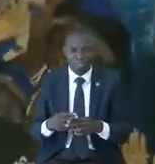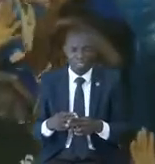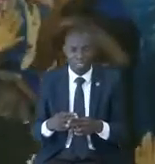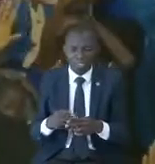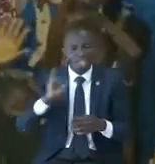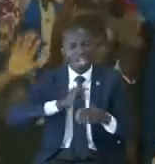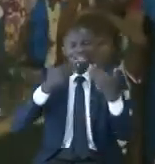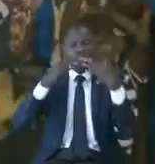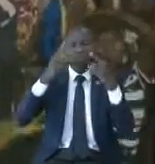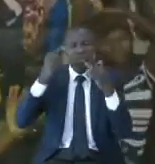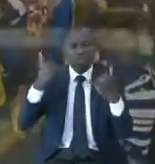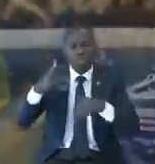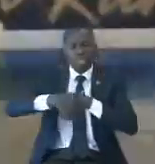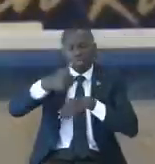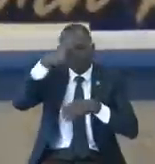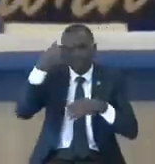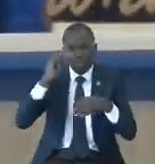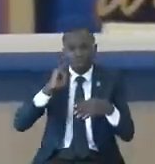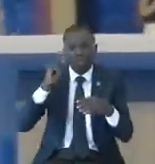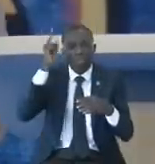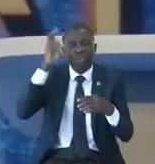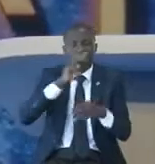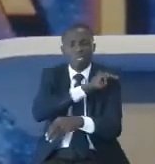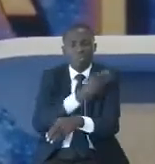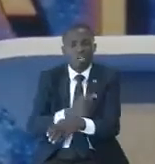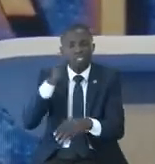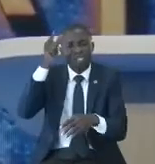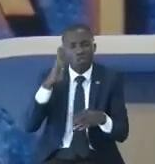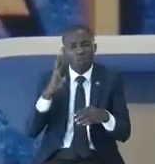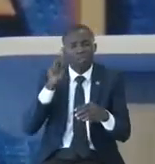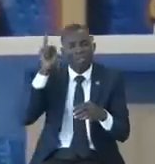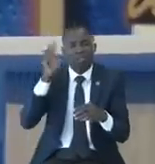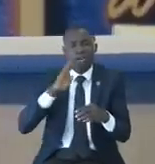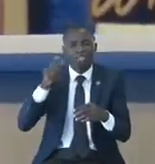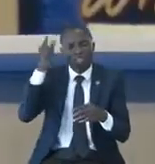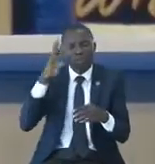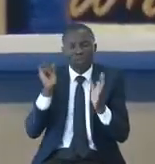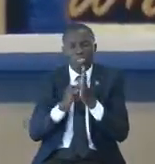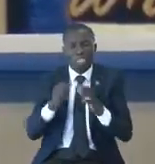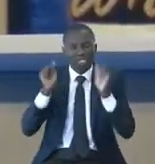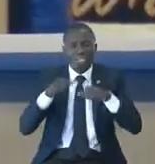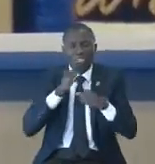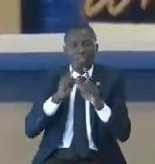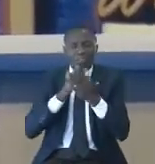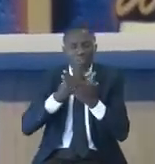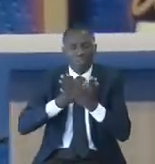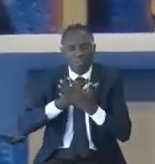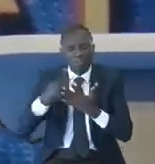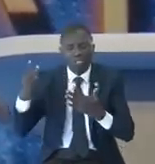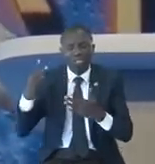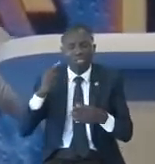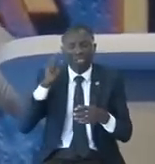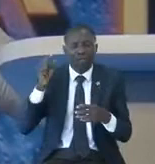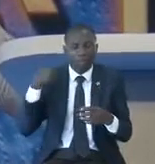I thank you tonight because you are mighty God, and because you are a God that cannot fail. You have given your